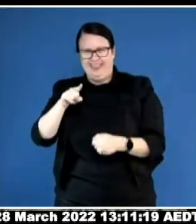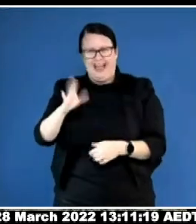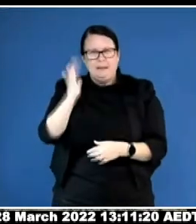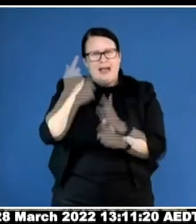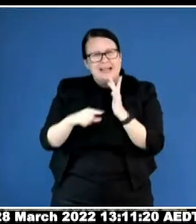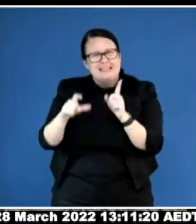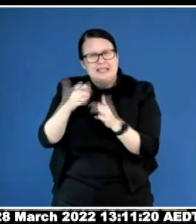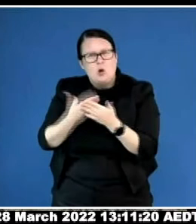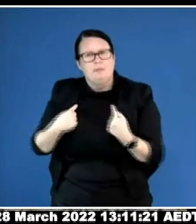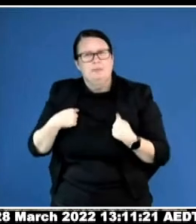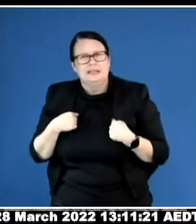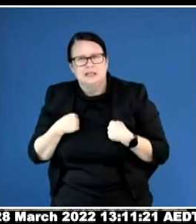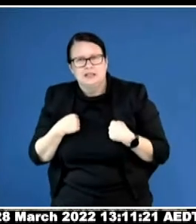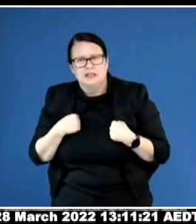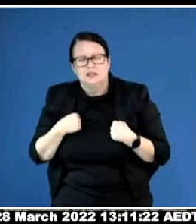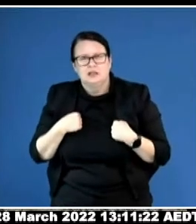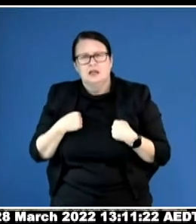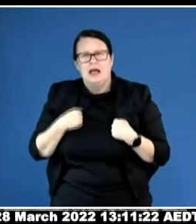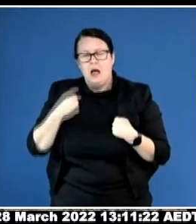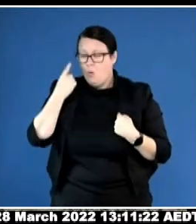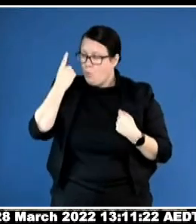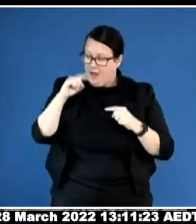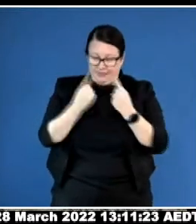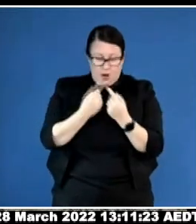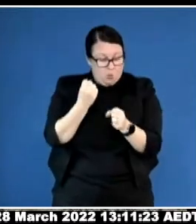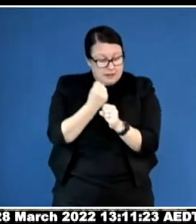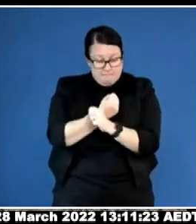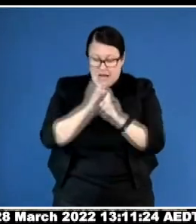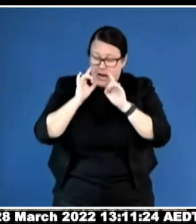one really clear point I wanted to make in all of this, is that,